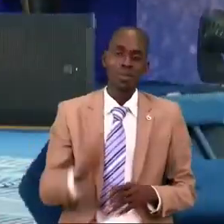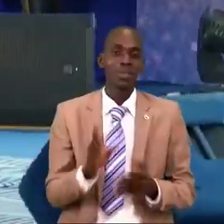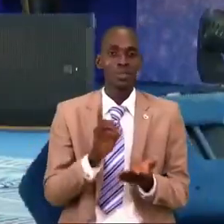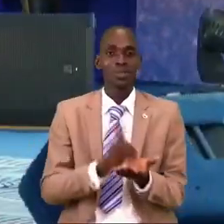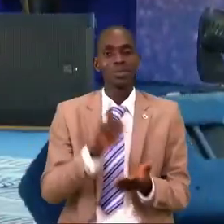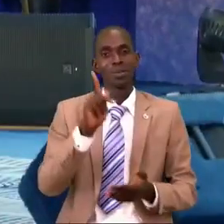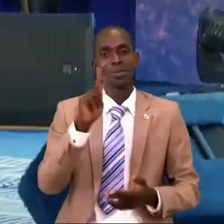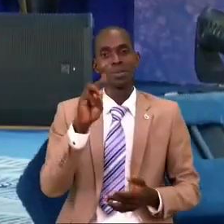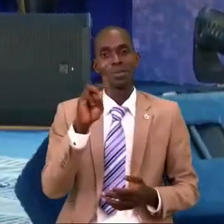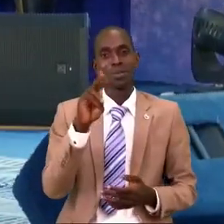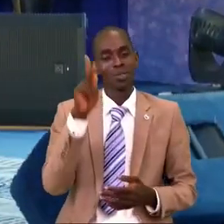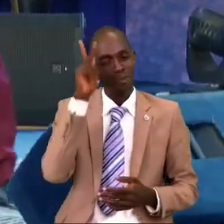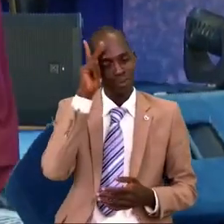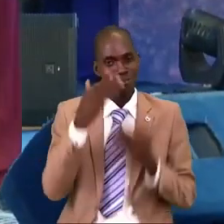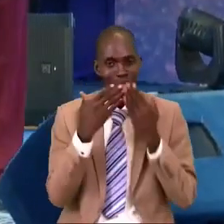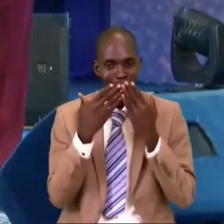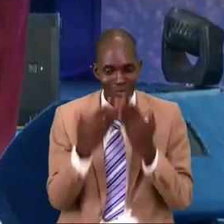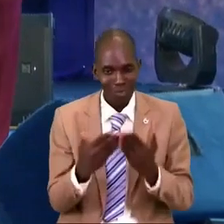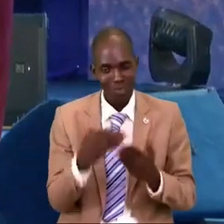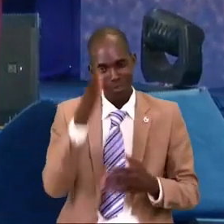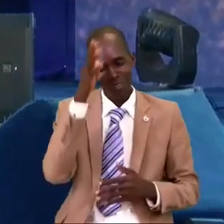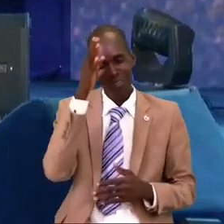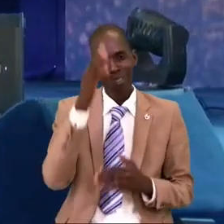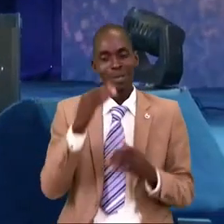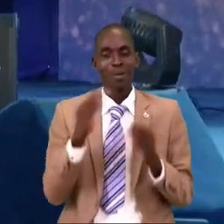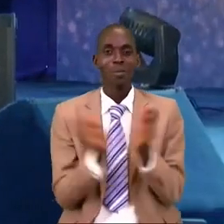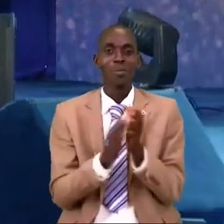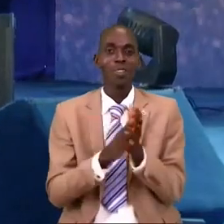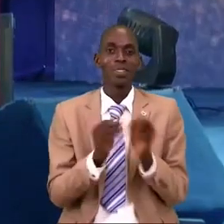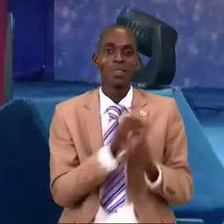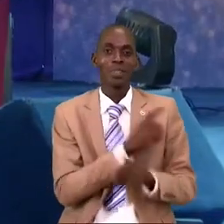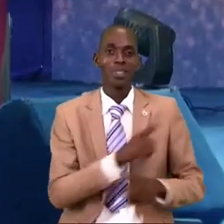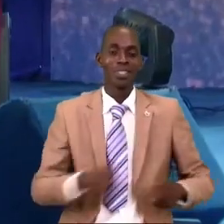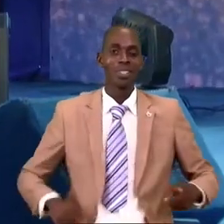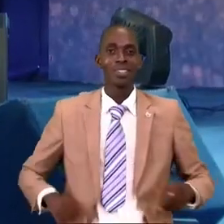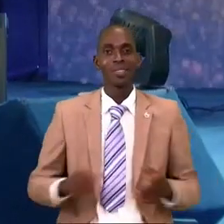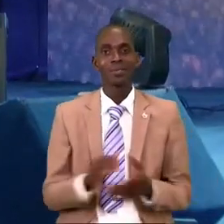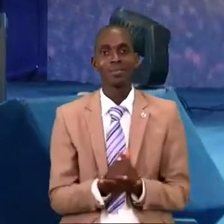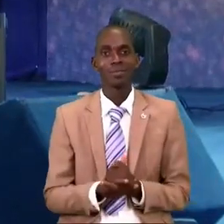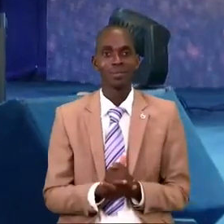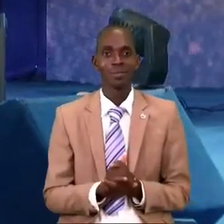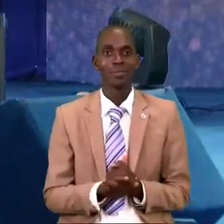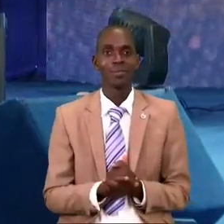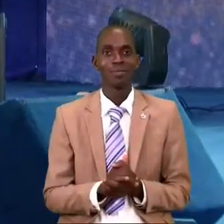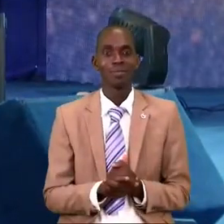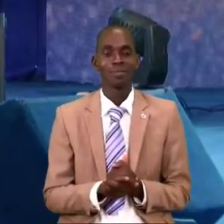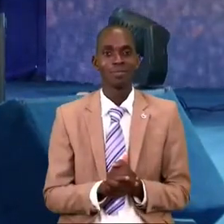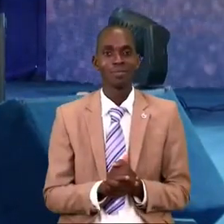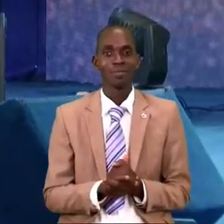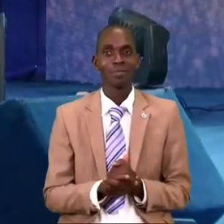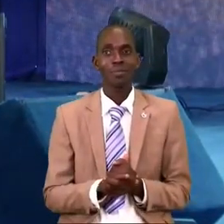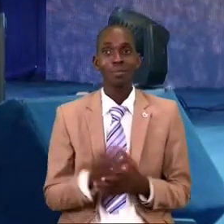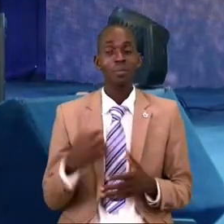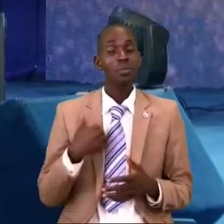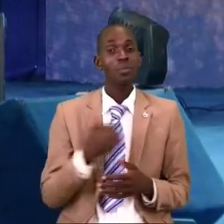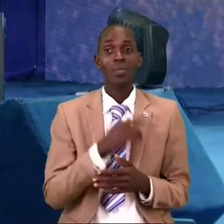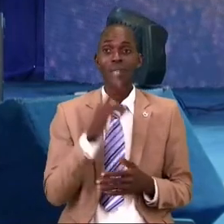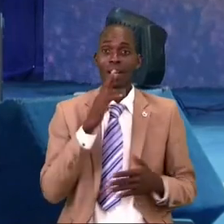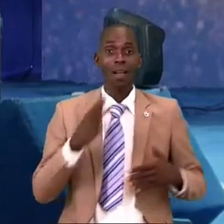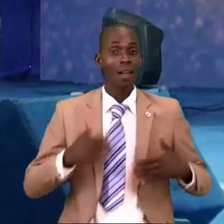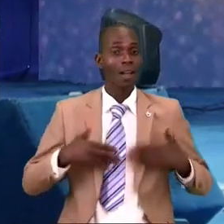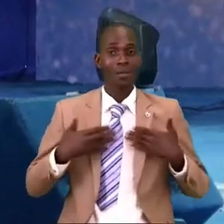We're excited here tonight. Now, Pastor, that woman that